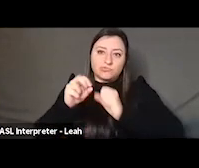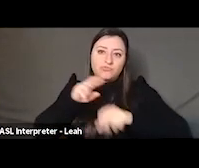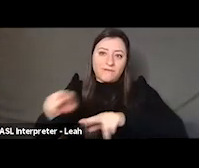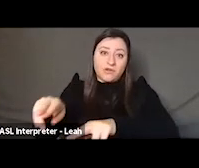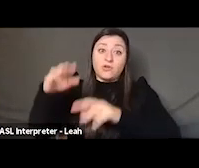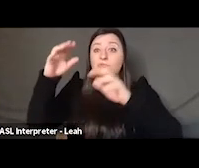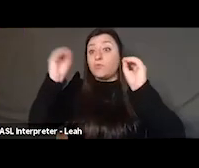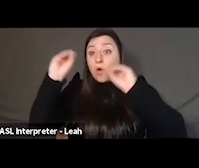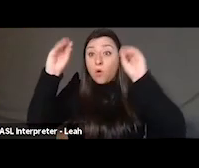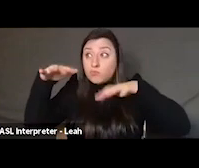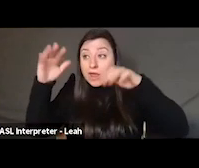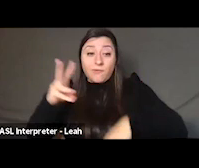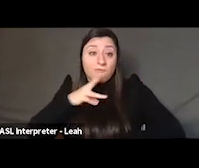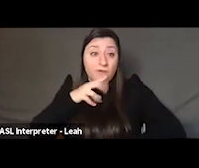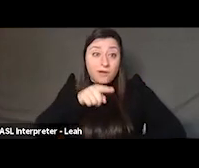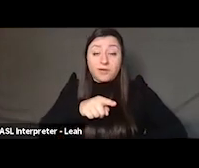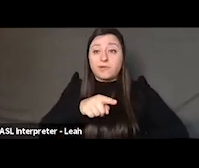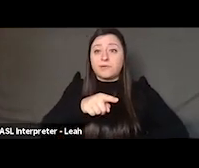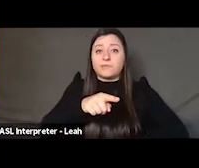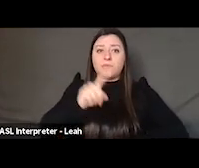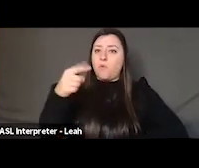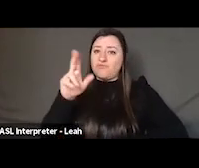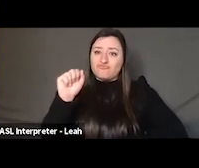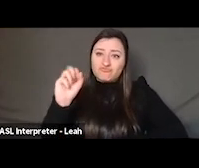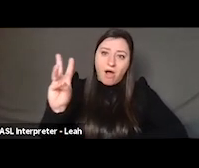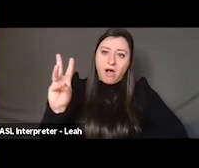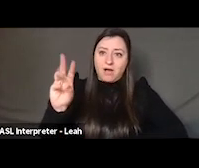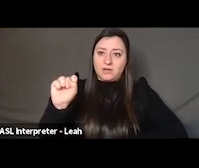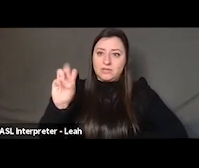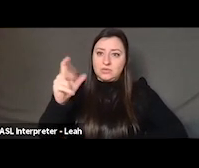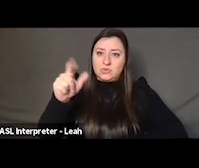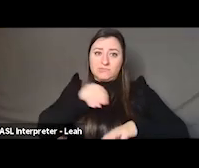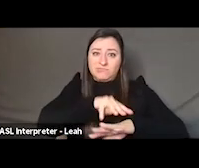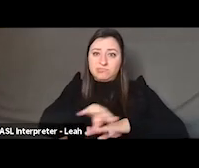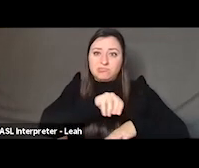only raw sewage that flows in the river in the summer.